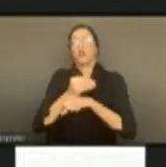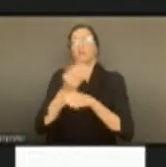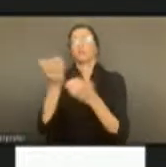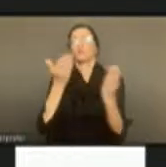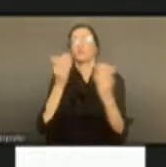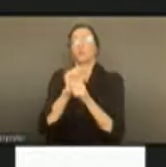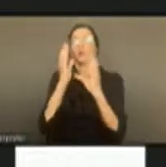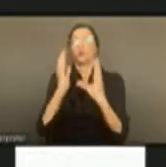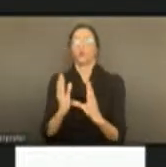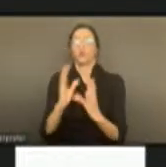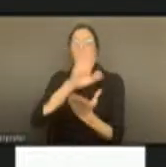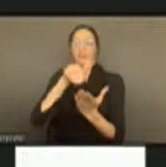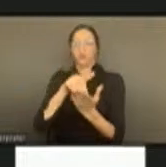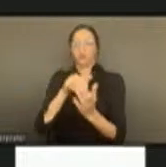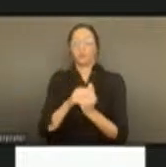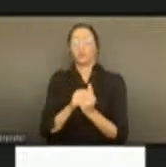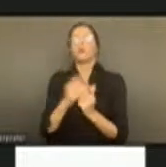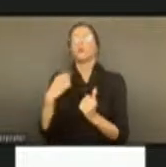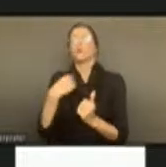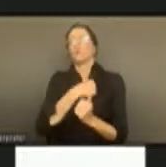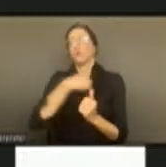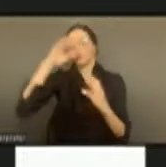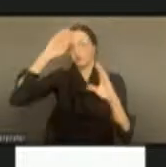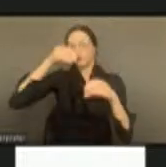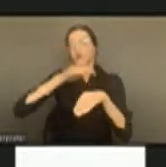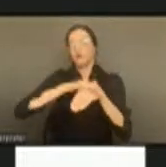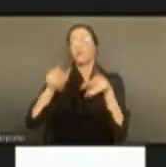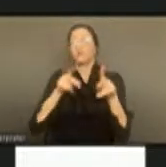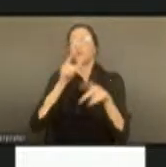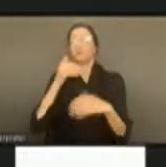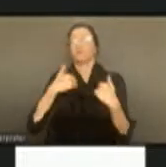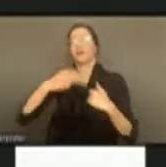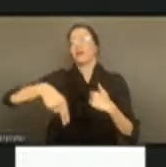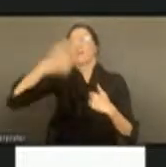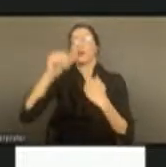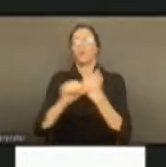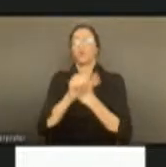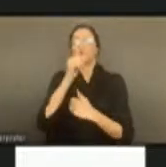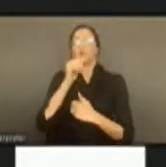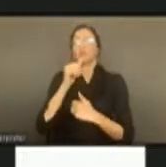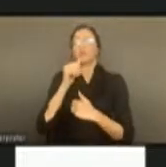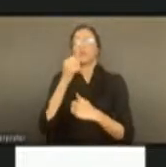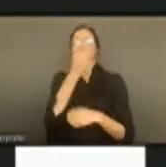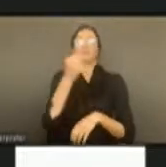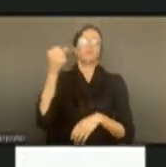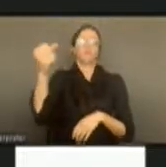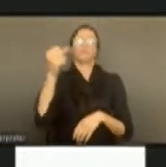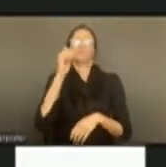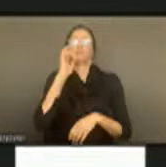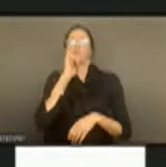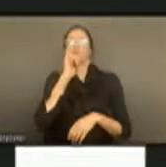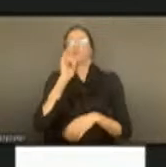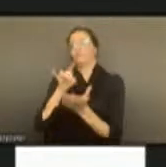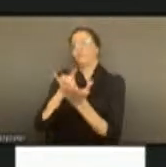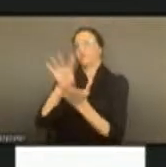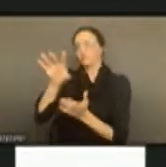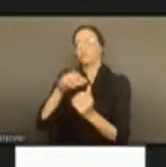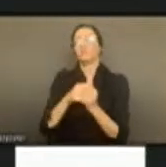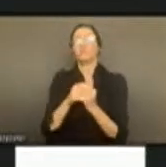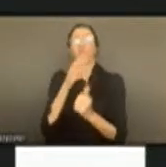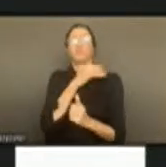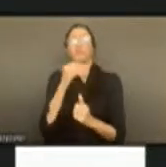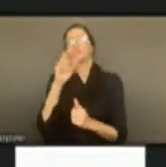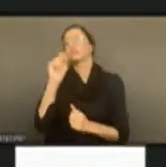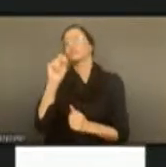are at high risk of displacement and domestic workers who are primarily immigrant women nannies, housekeepers, and home health aides.